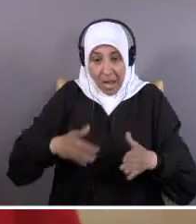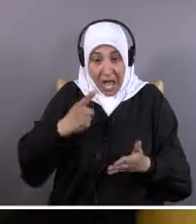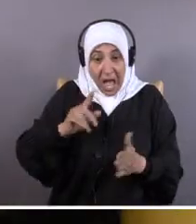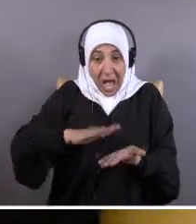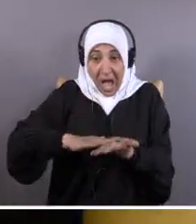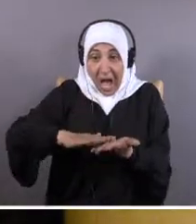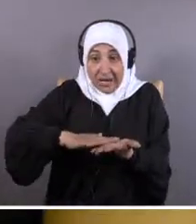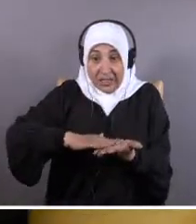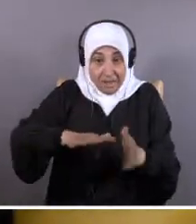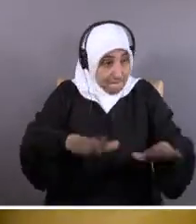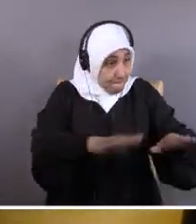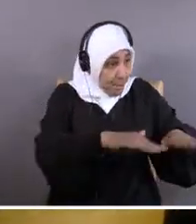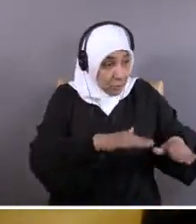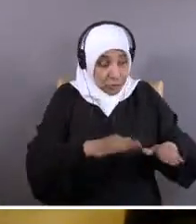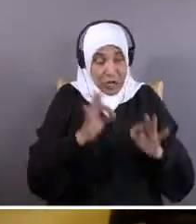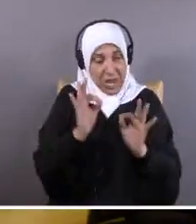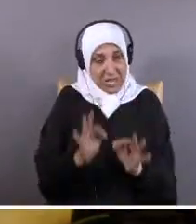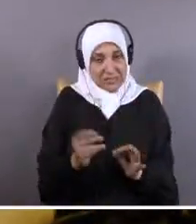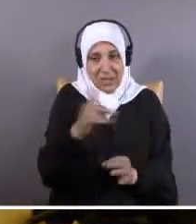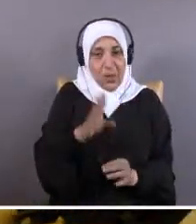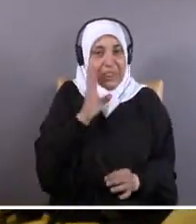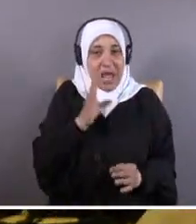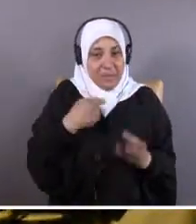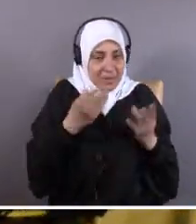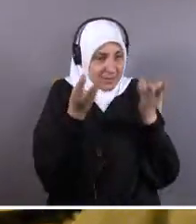It is part of my teaching.